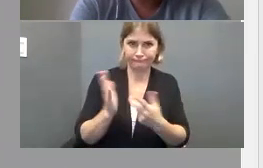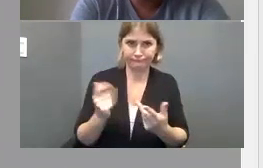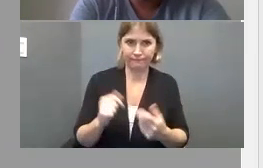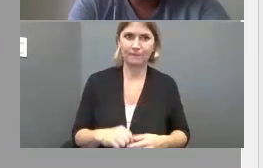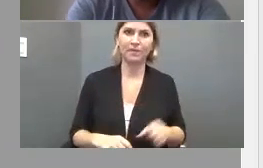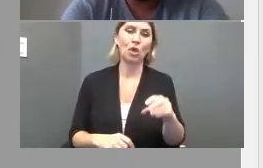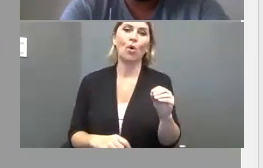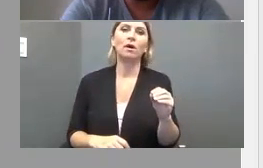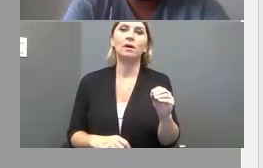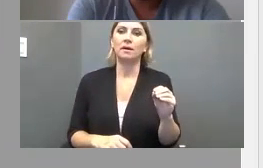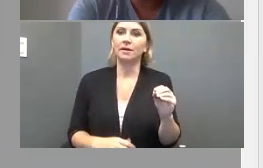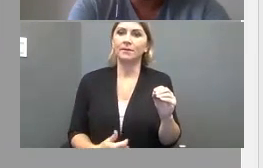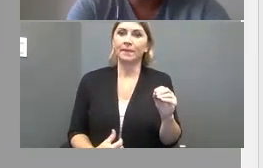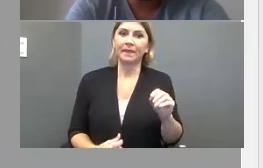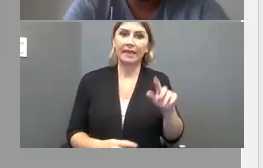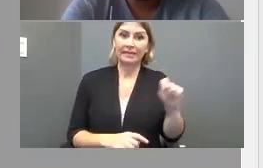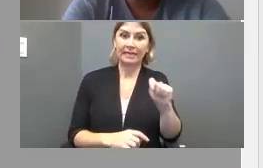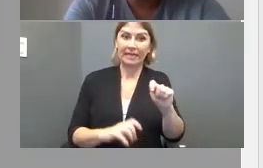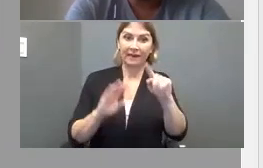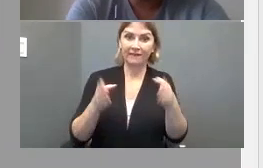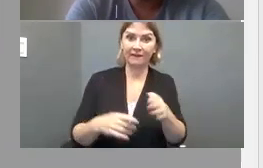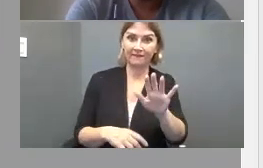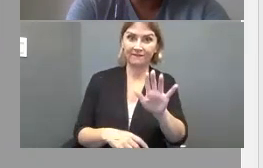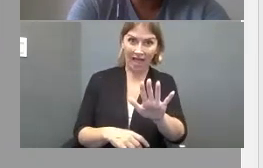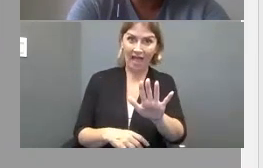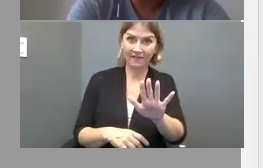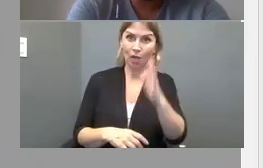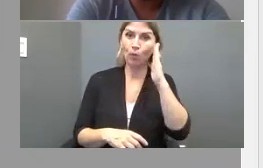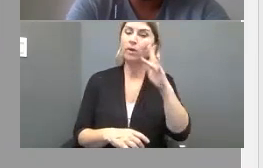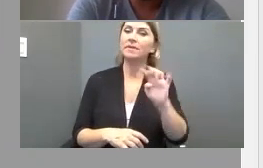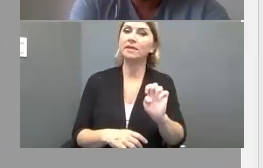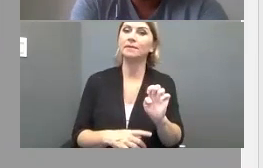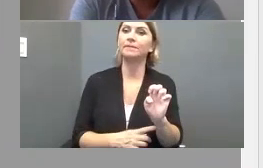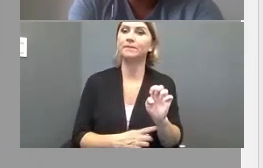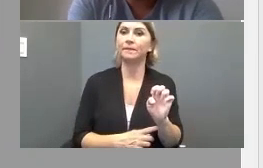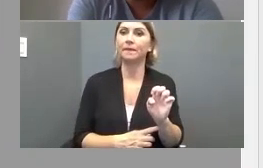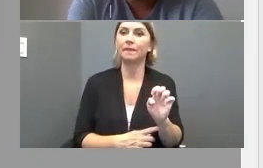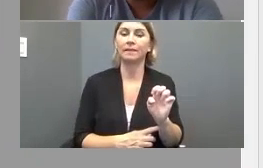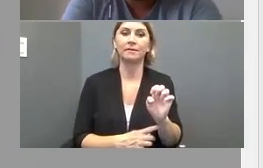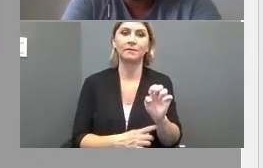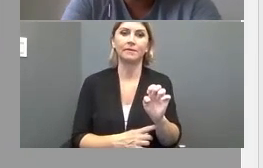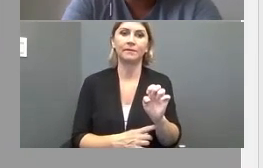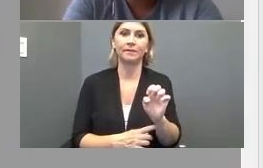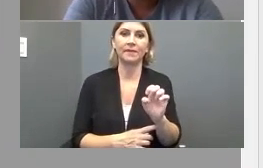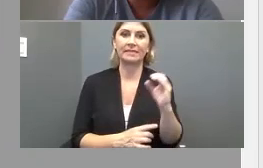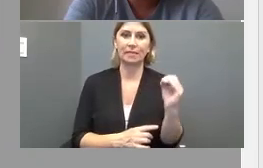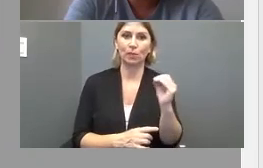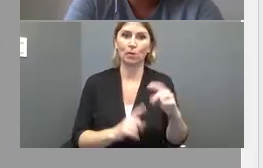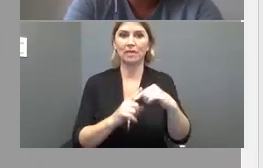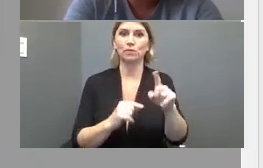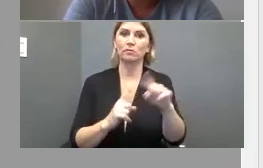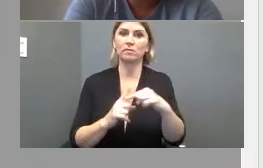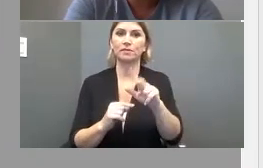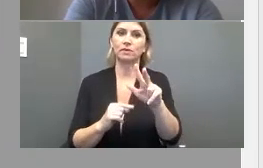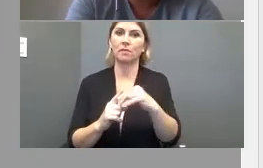so T of 5 is going to be 0 plus 1 plus 2 plus